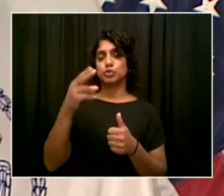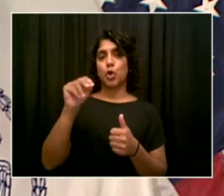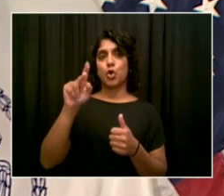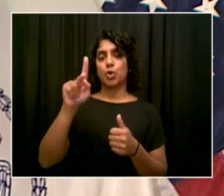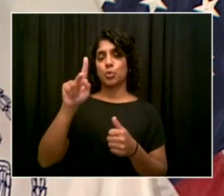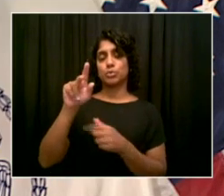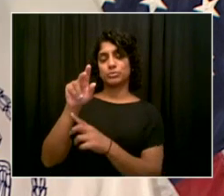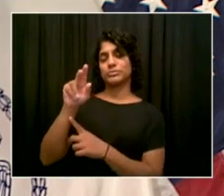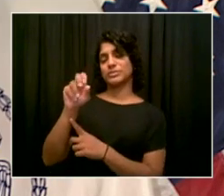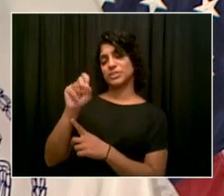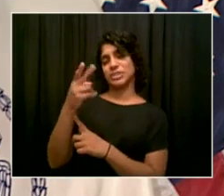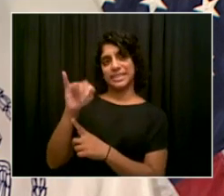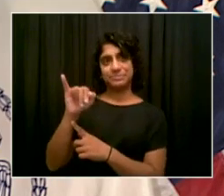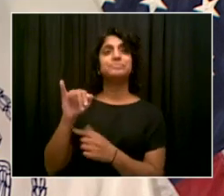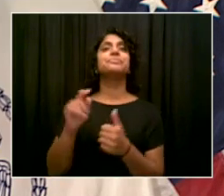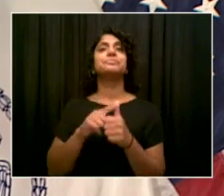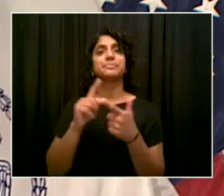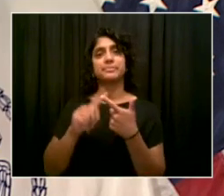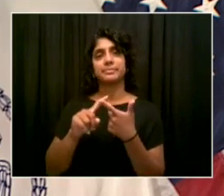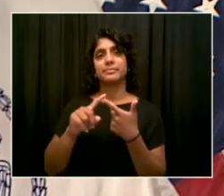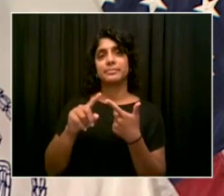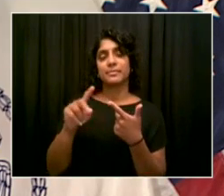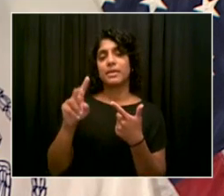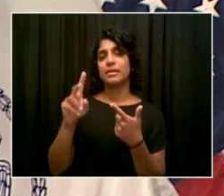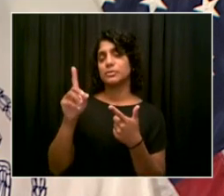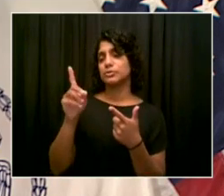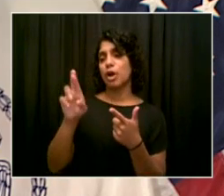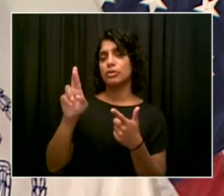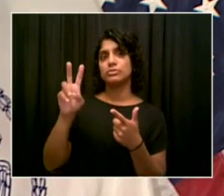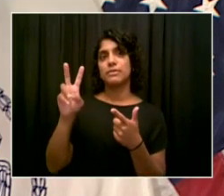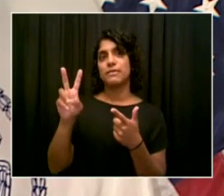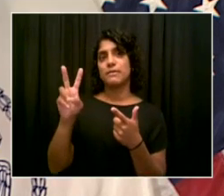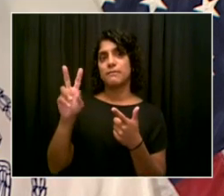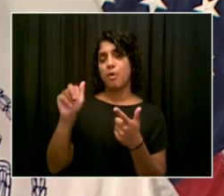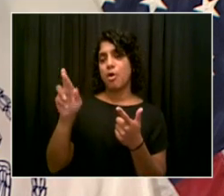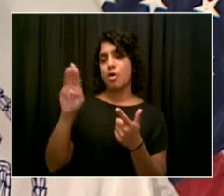Health. Our first question for today goes to Andrew Siff from NBC.